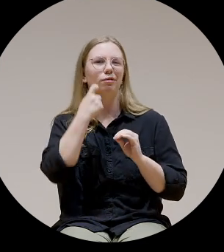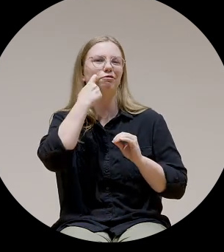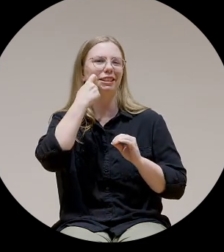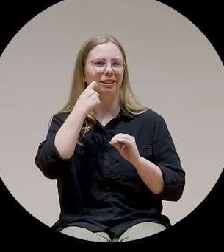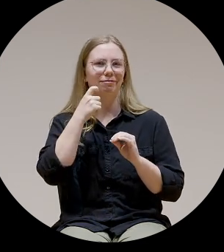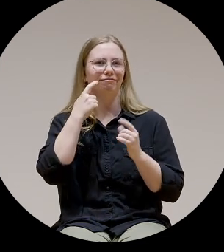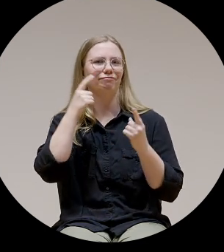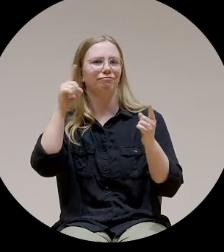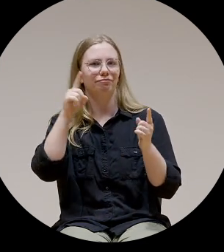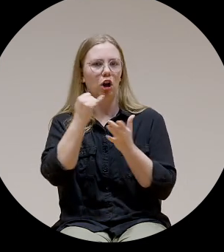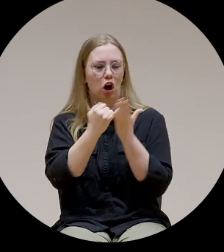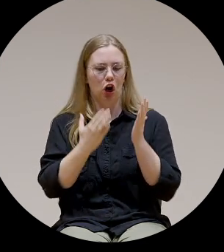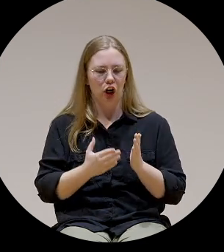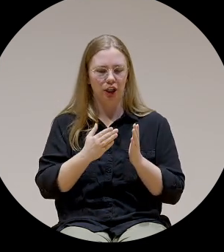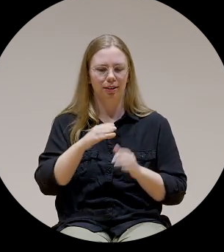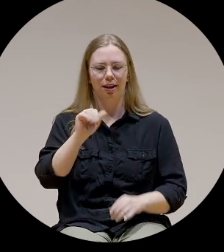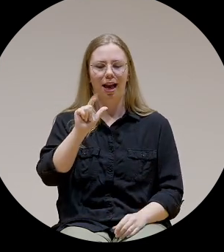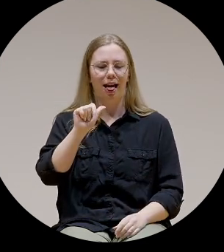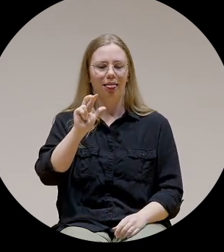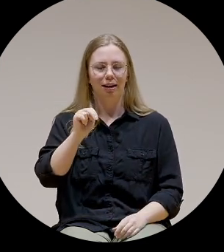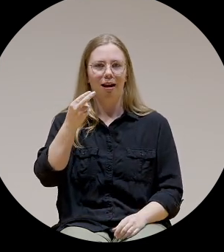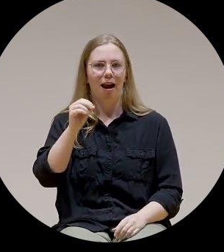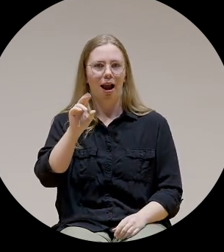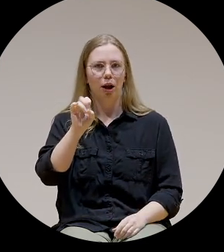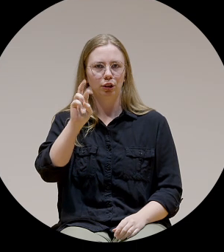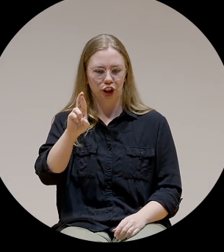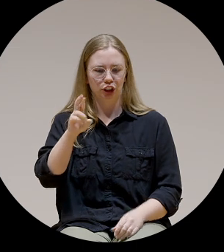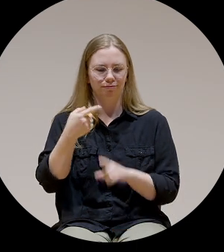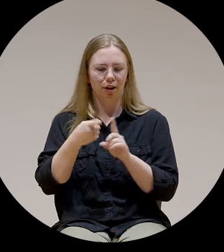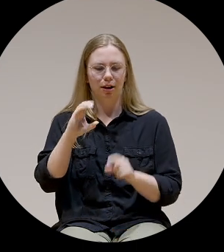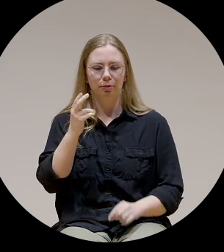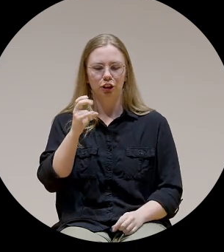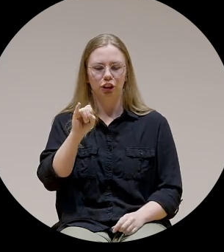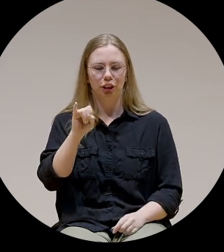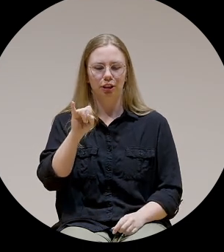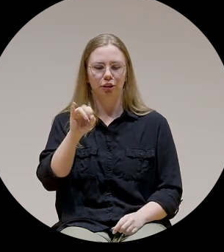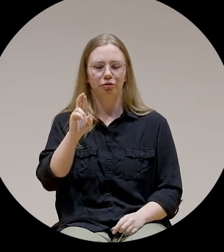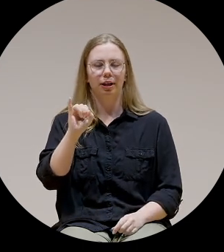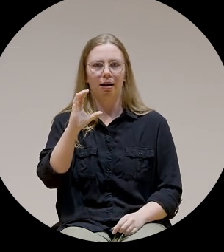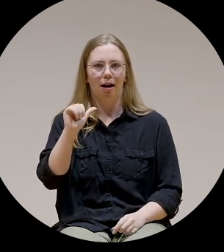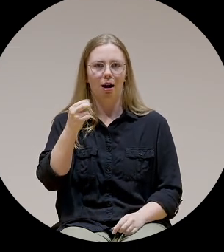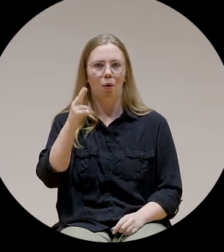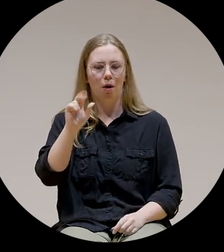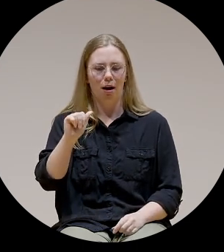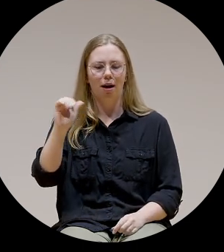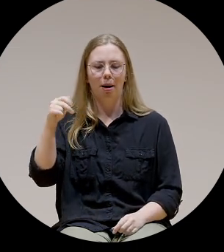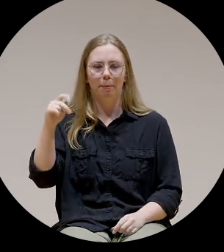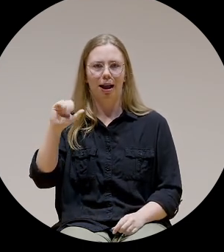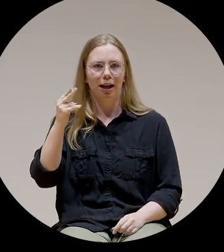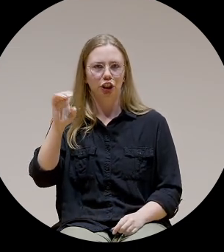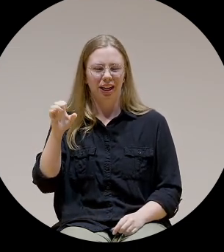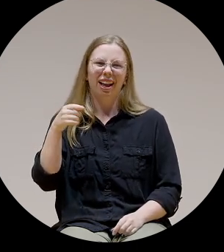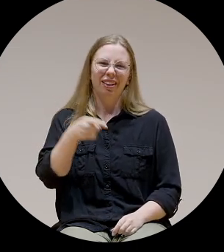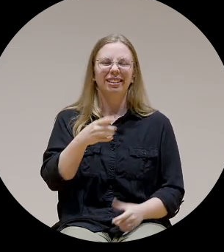well-known artist, Alan Hauser, who was Chiricahua Apache. And this is a relatively small version of a sculpture that